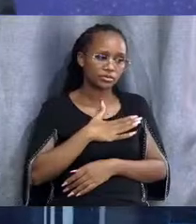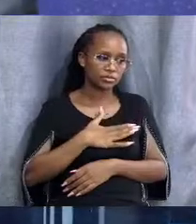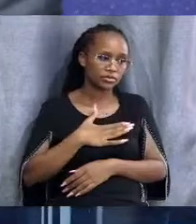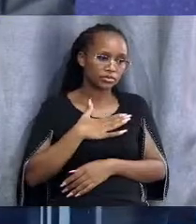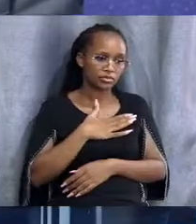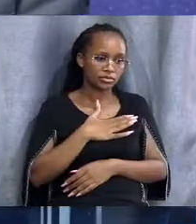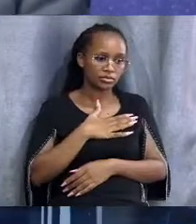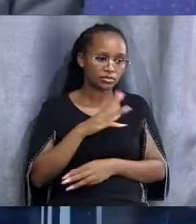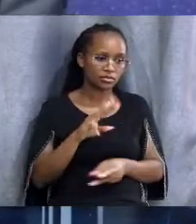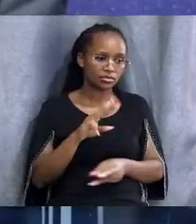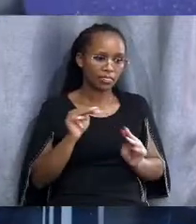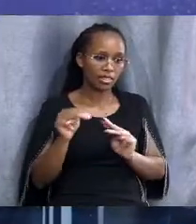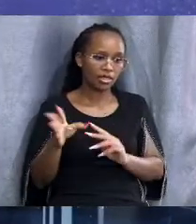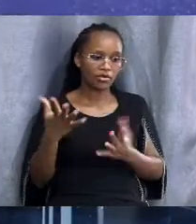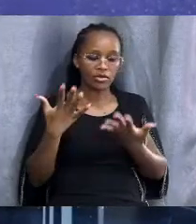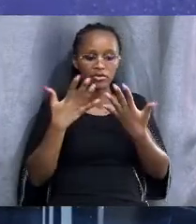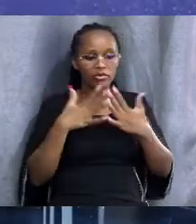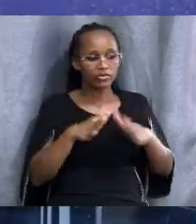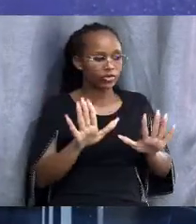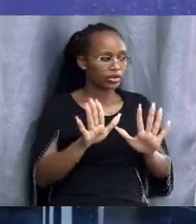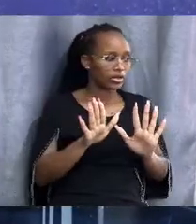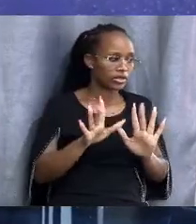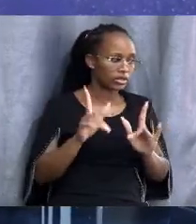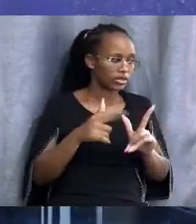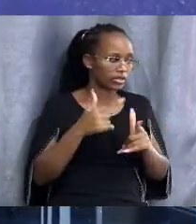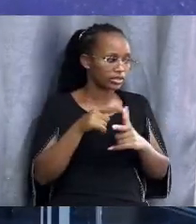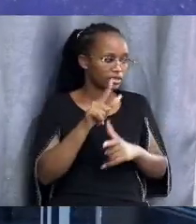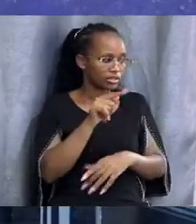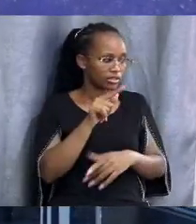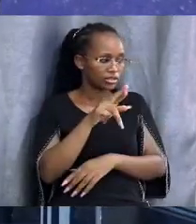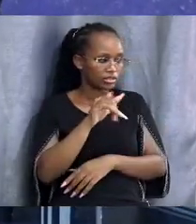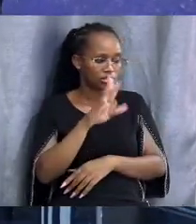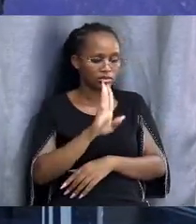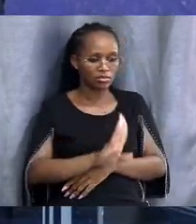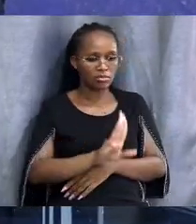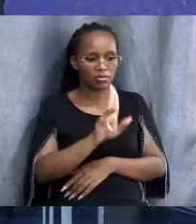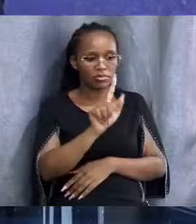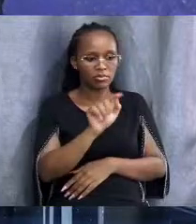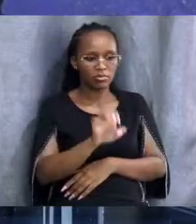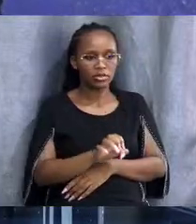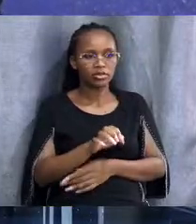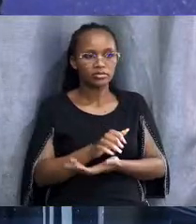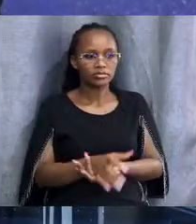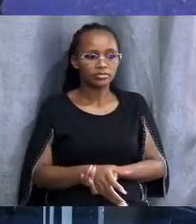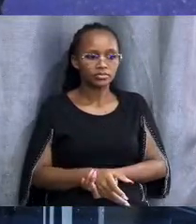Kindly, okai, to rekie the tributes.